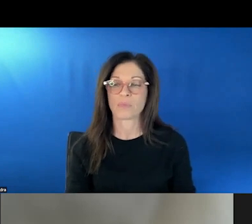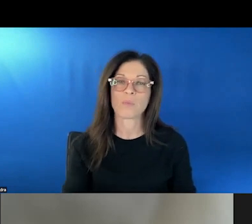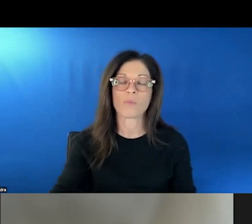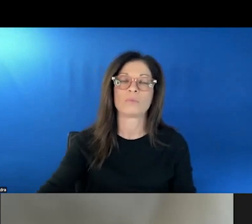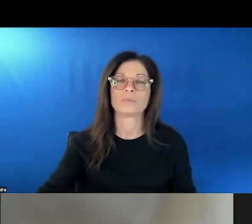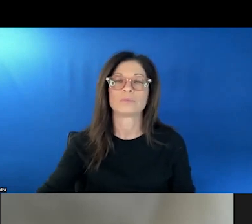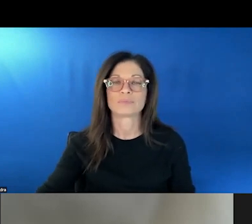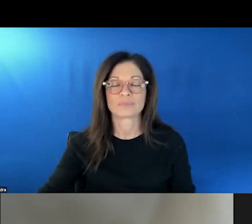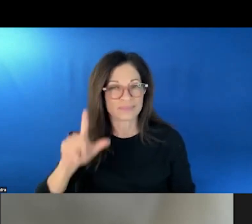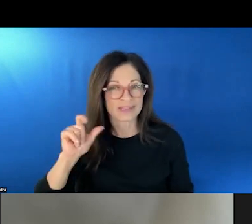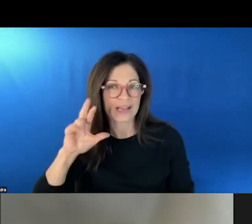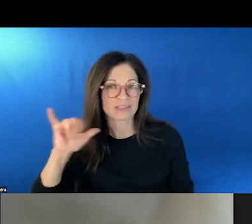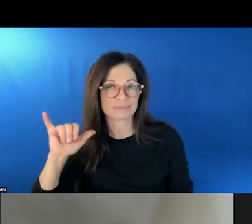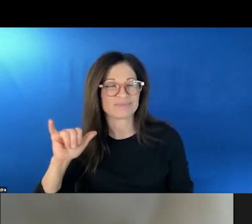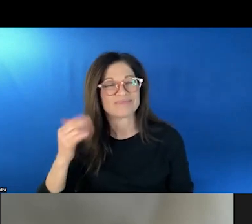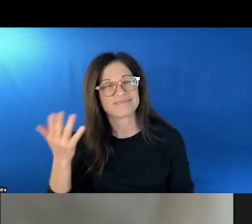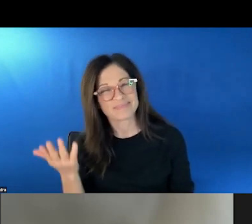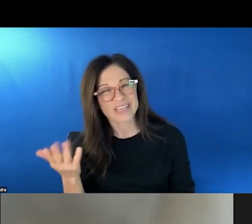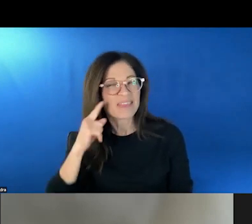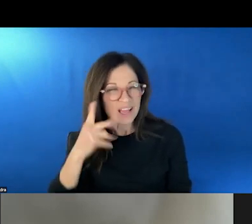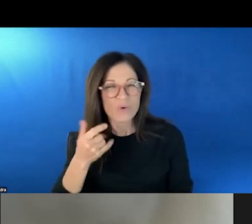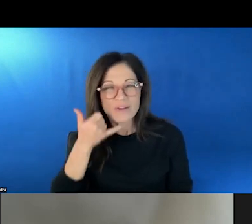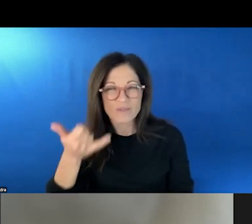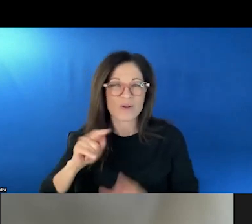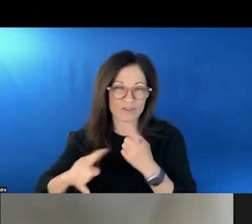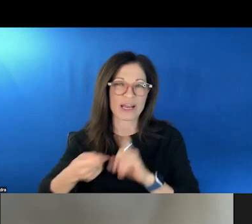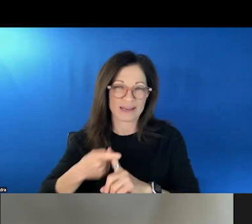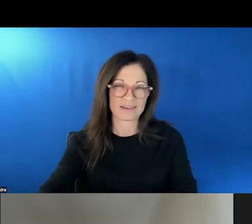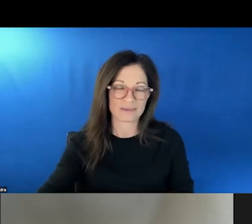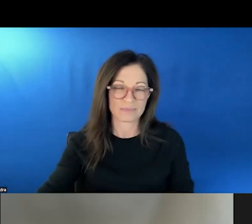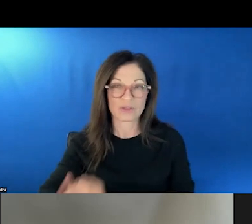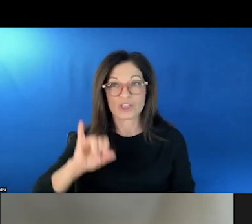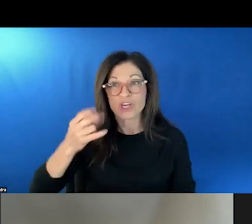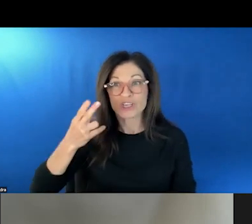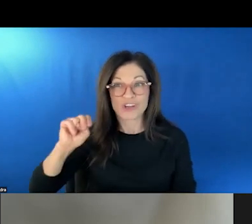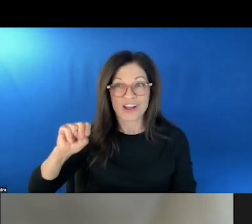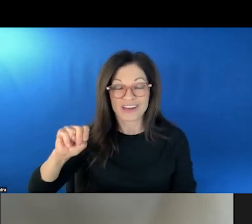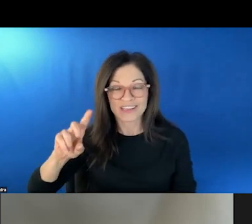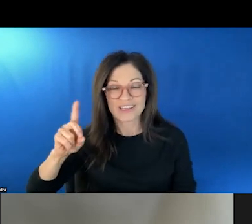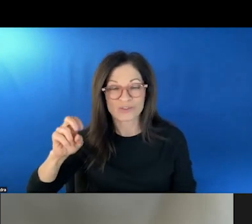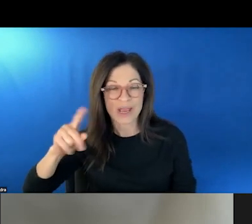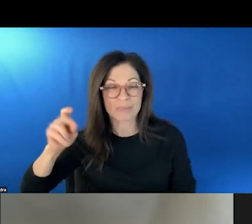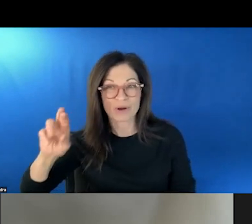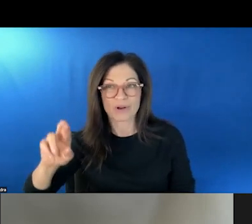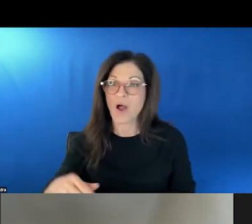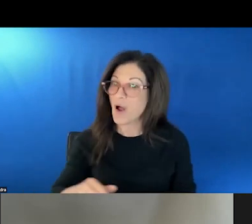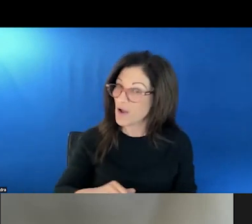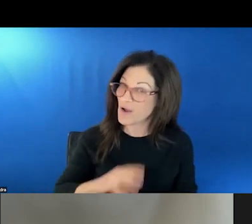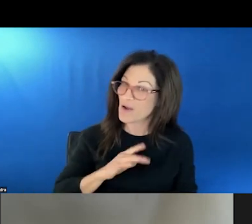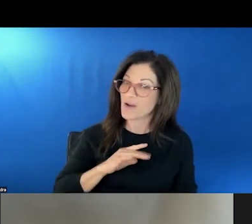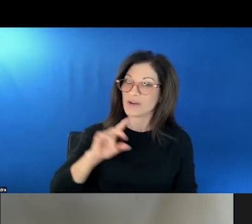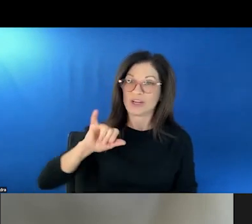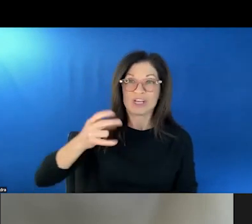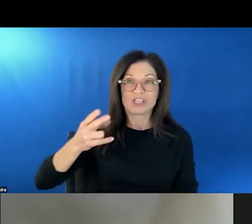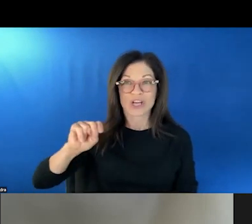You know, I think I'd like to phone a friend, okay. John Draper. Ooh, John Draper, are you